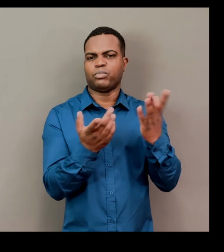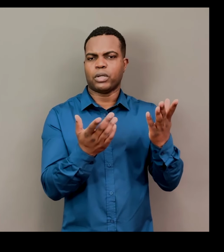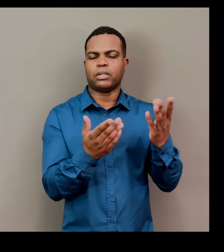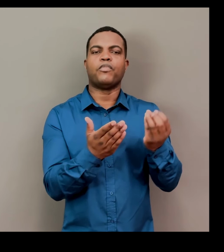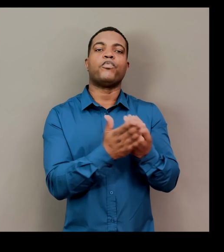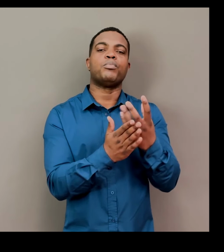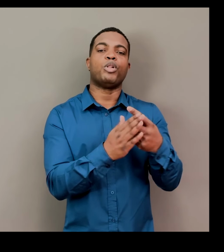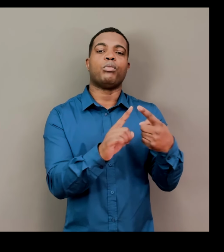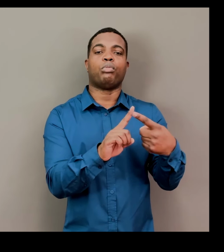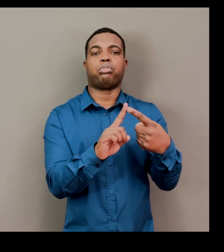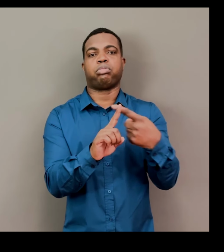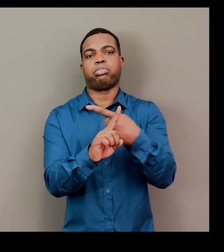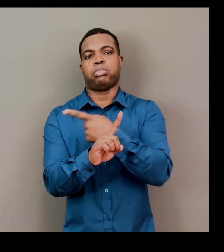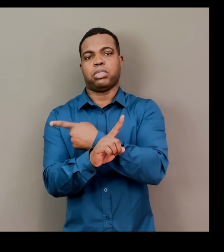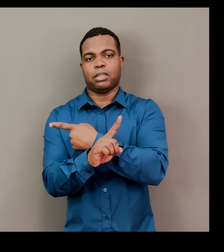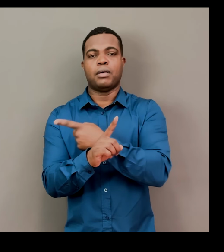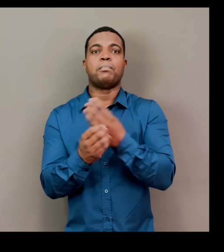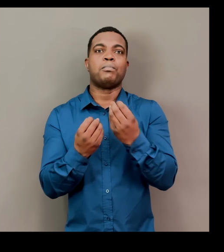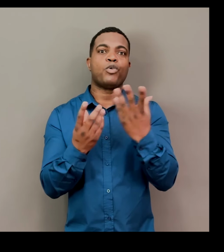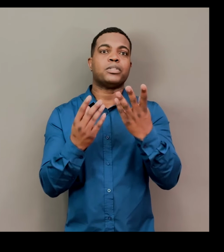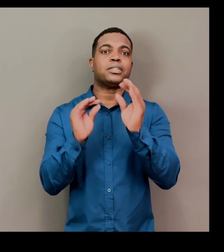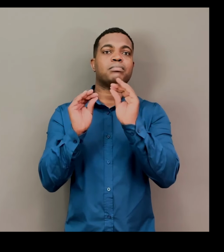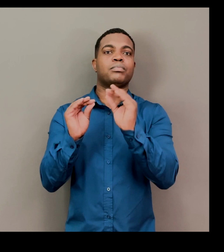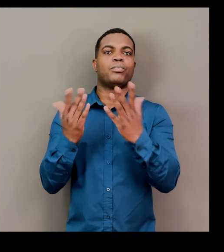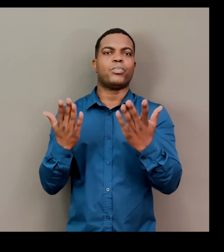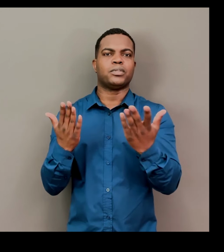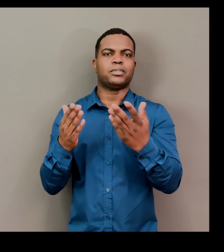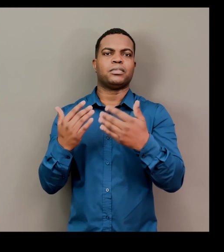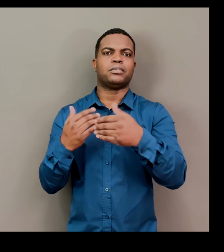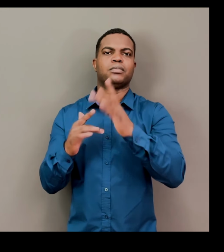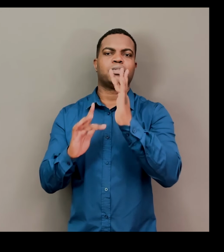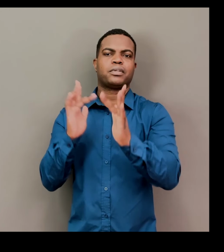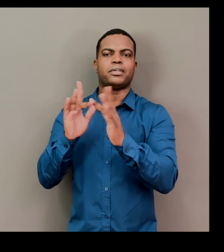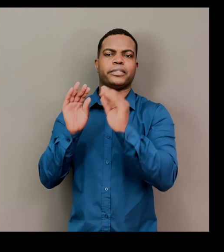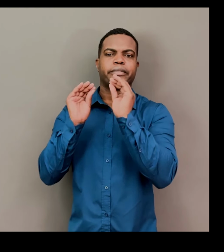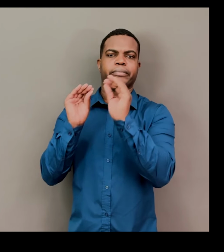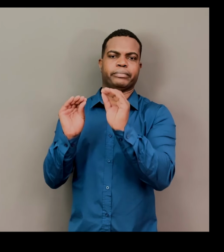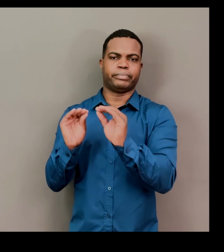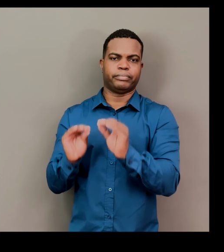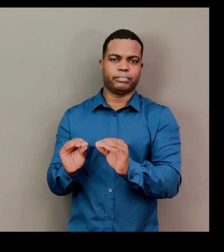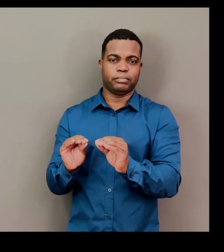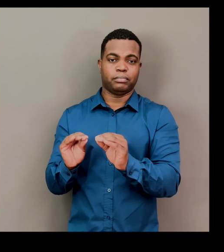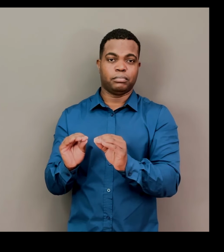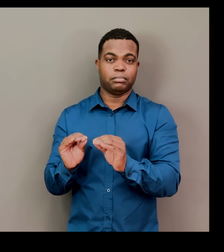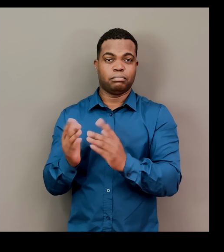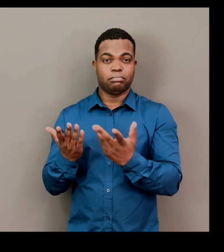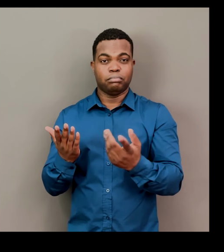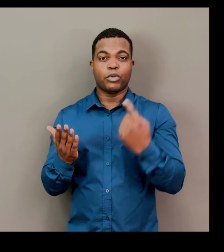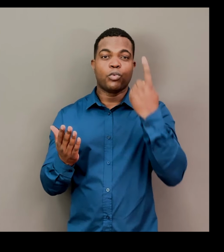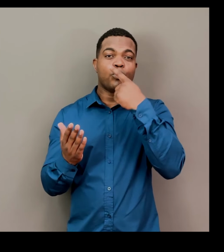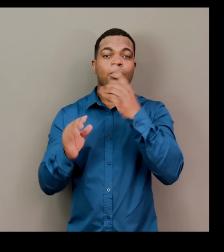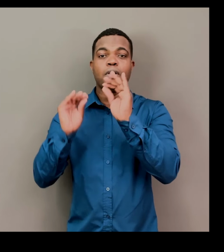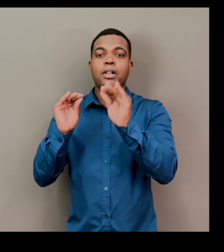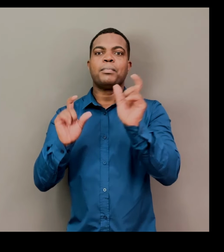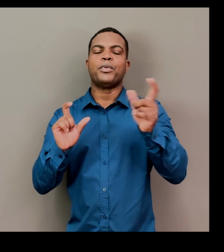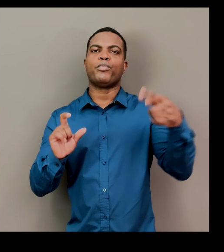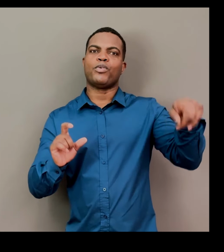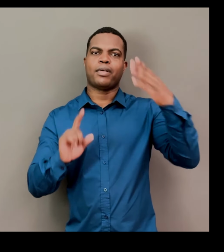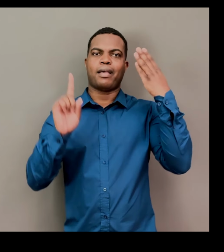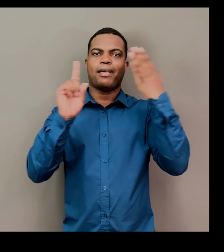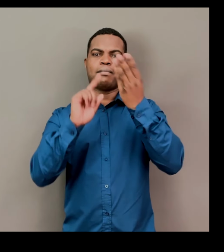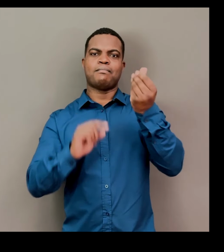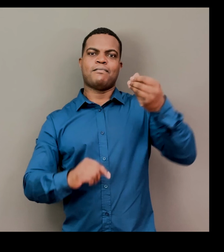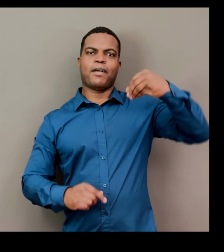found on the internet, especially on social media. Much of this content is produced by for-profit websites